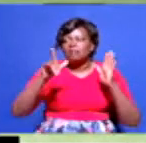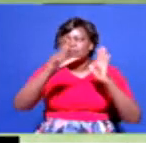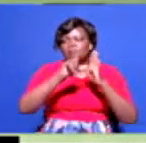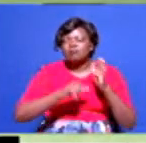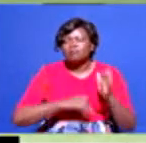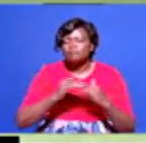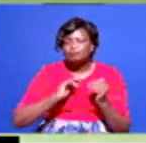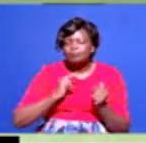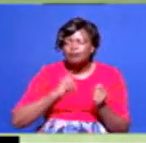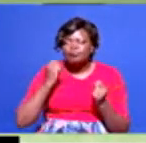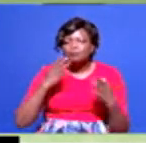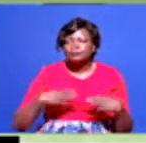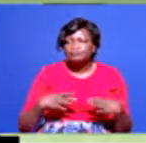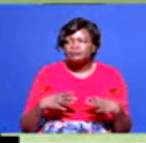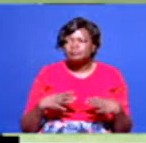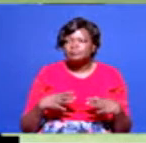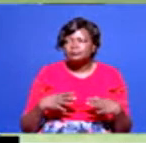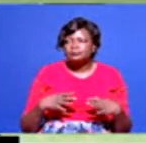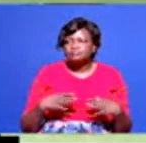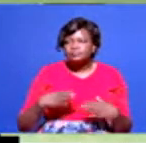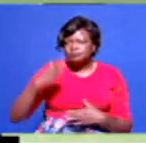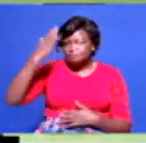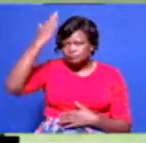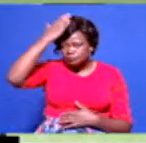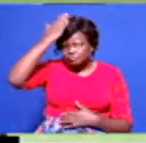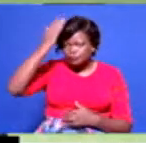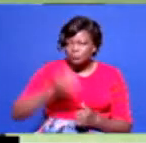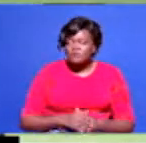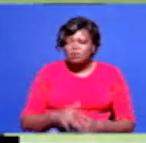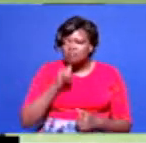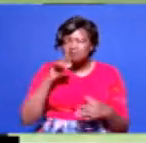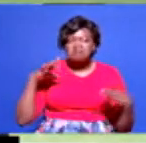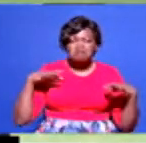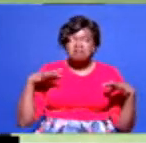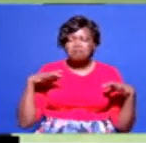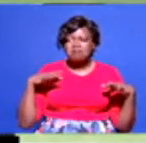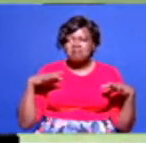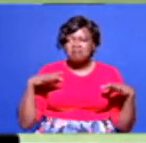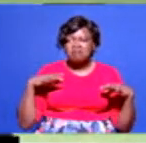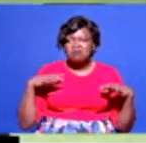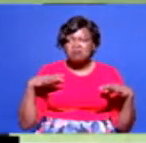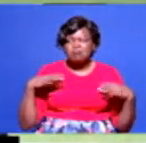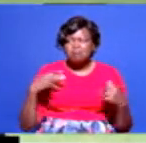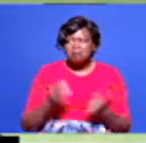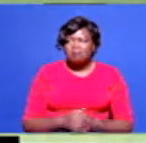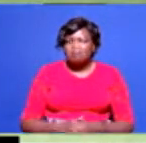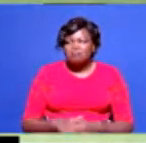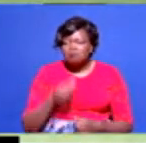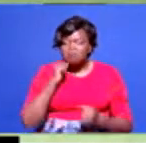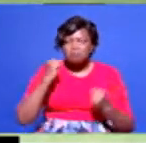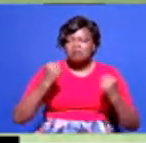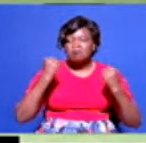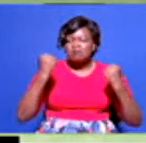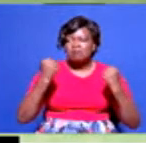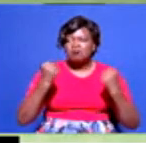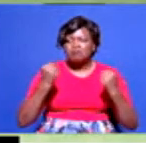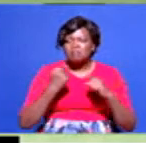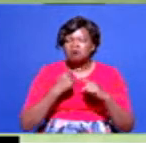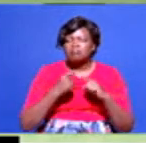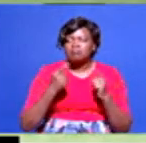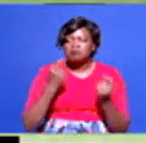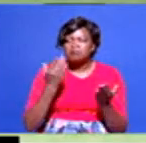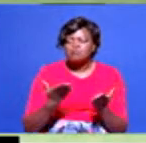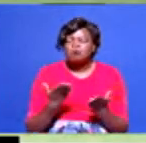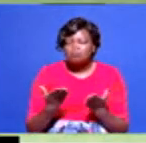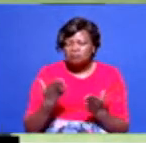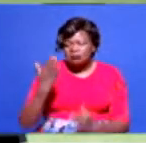us Kenyans. Humility, not pride, not ostentation, not power, but service,